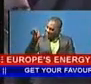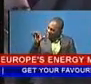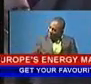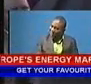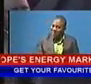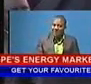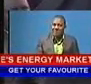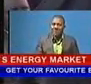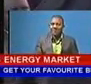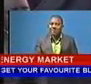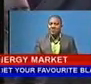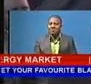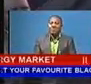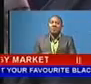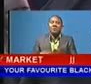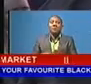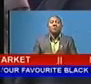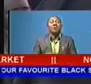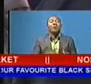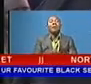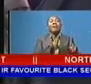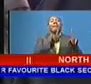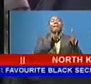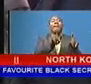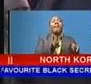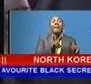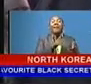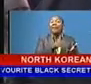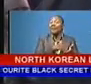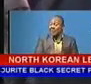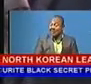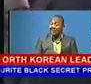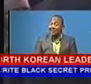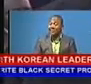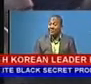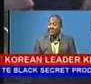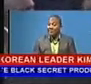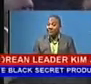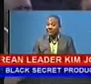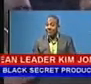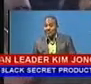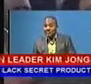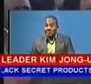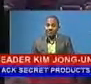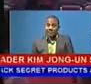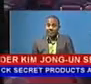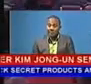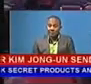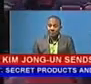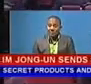would require us to cross-examine on these changes.